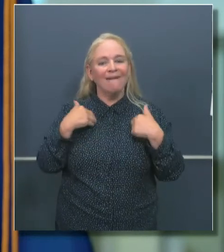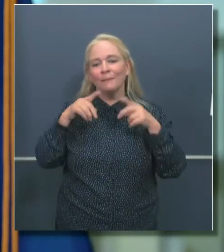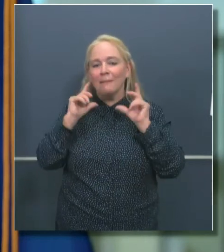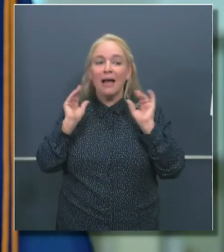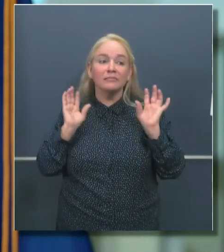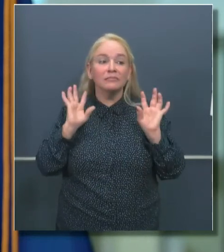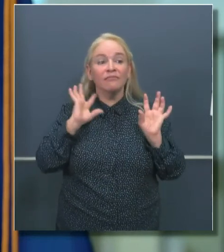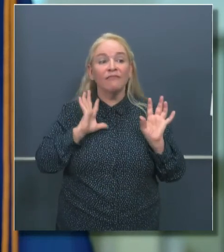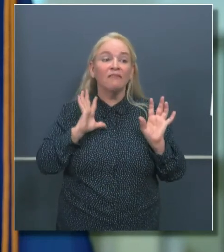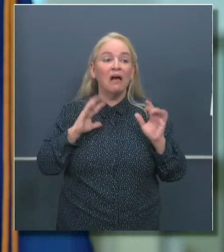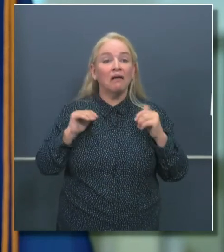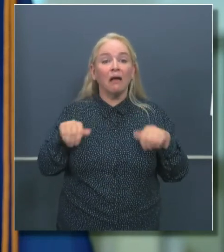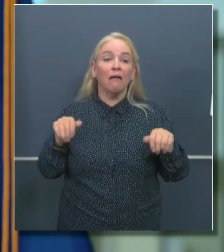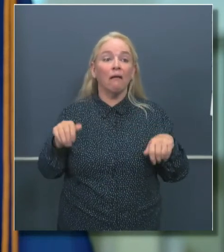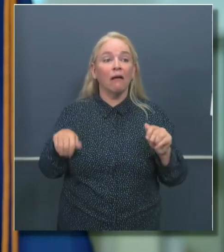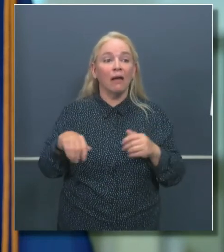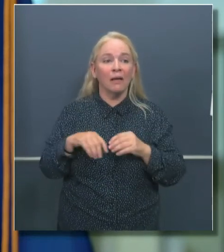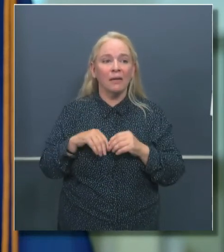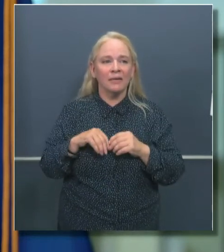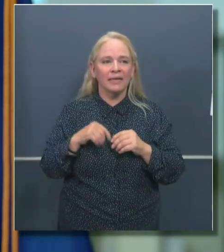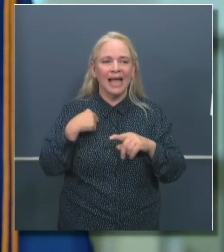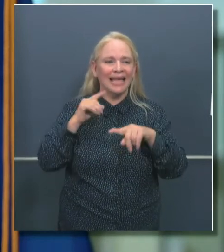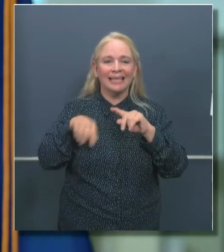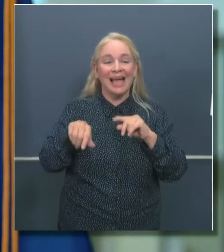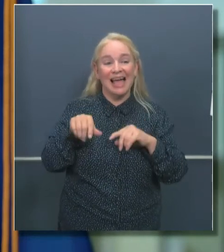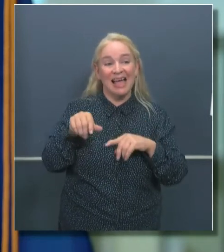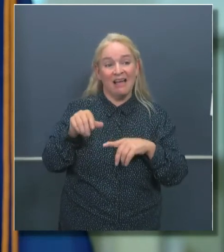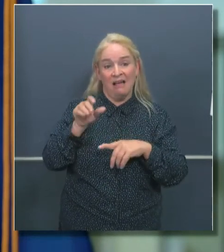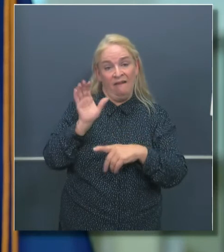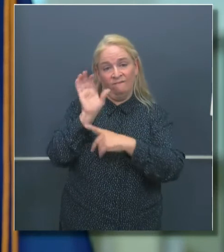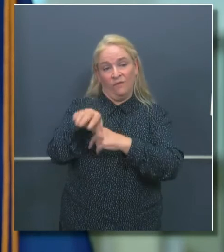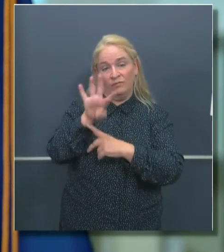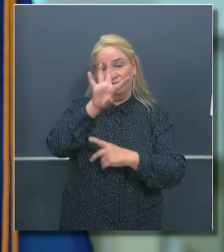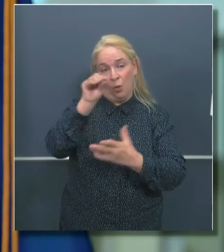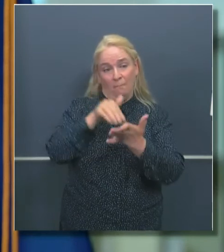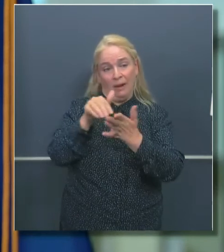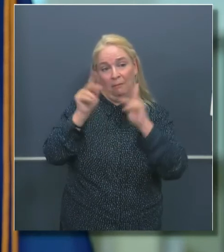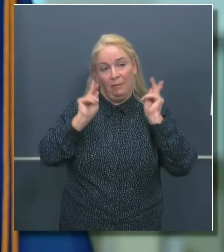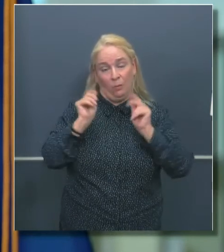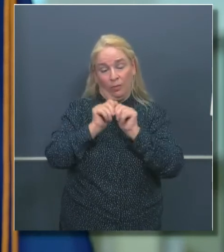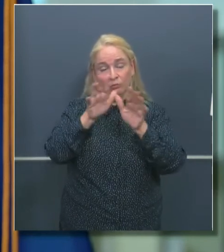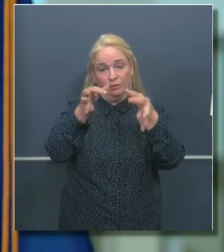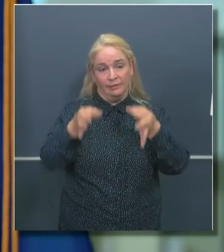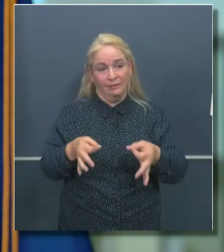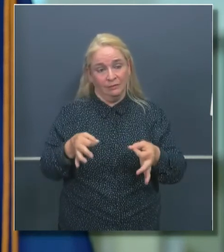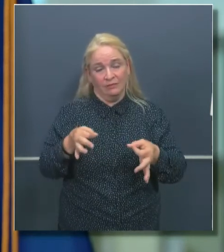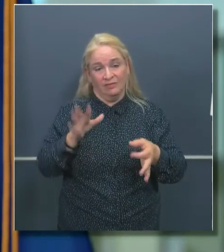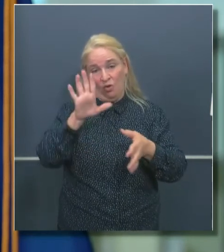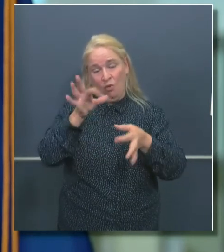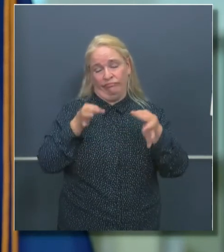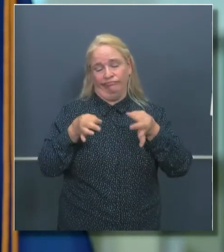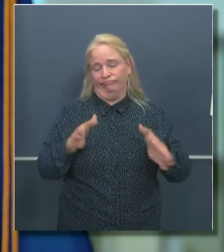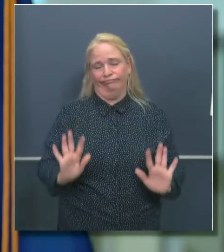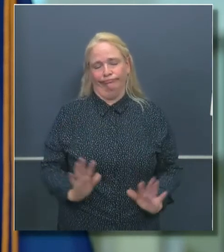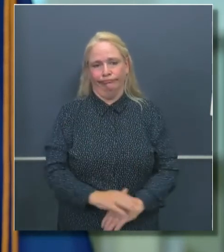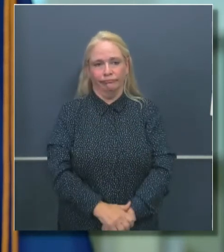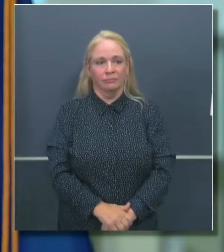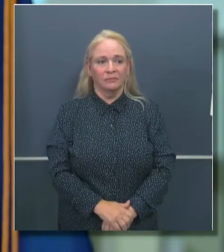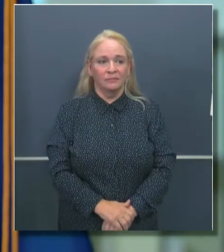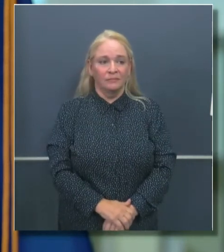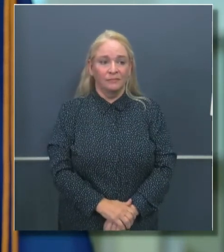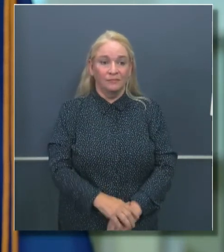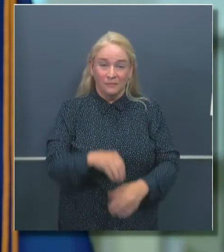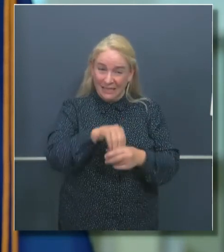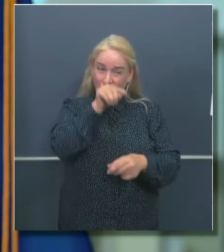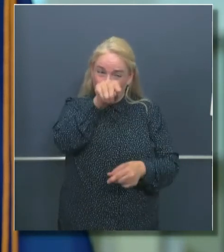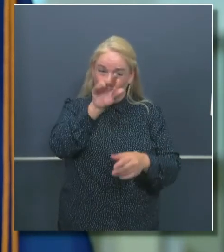to enforce 40 million individuals and their decisions and behavior, but because as a community, we're capable